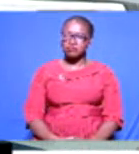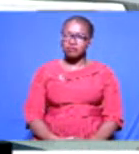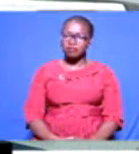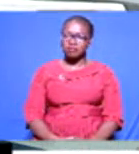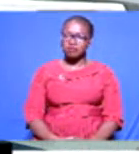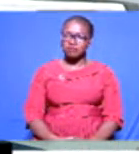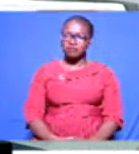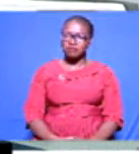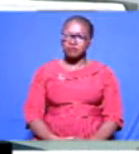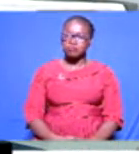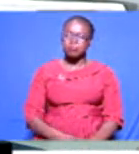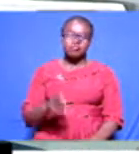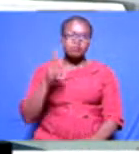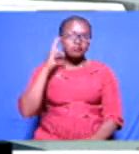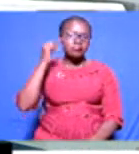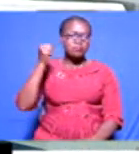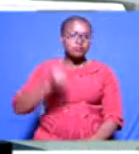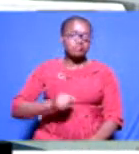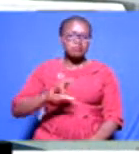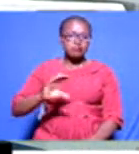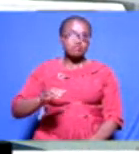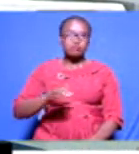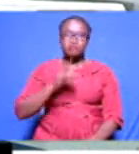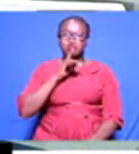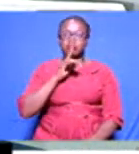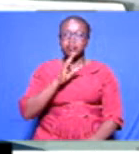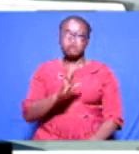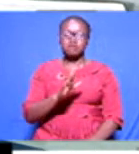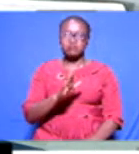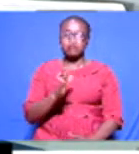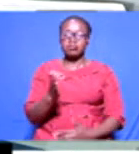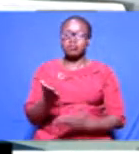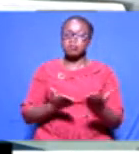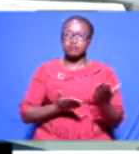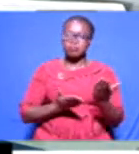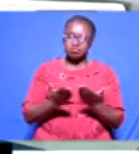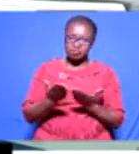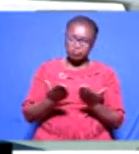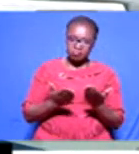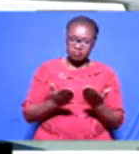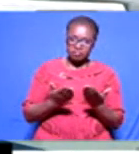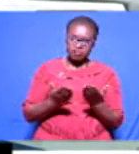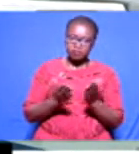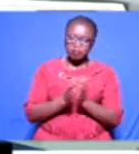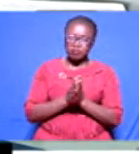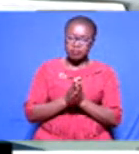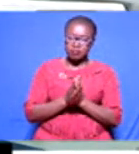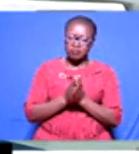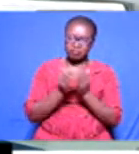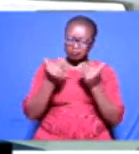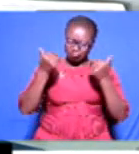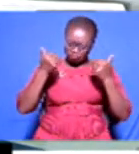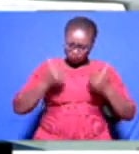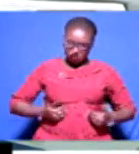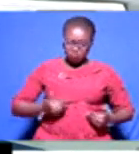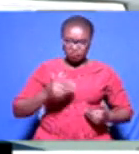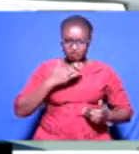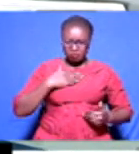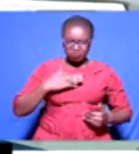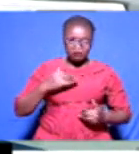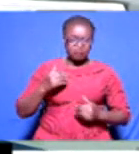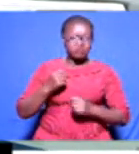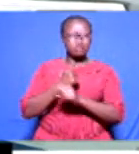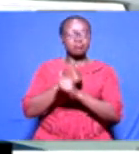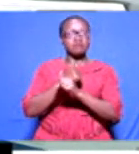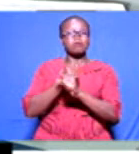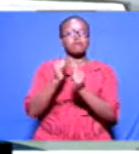Narok County Commander Kizito Mutoro, who served as the late President Mwai Kibaki's personal bodyguard for 10 years, has